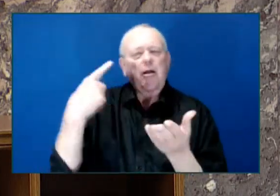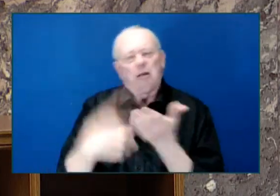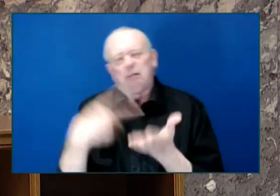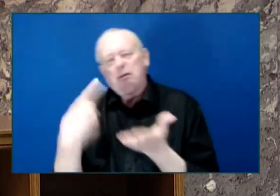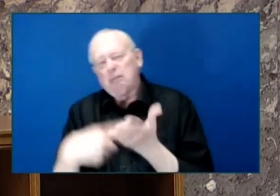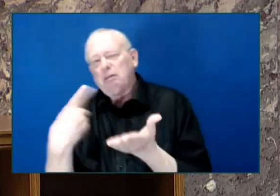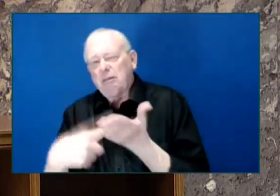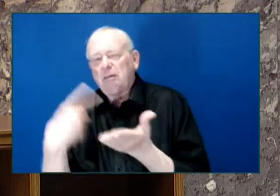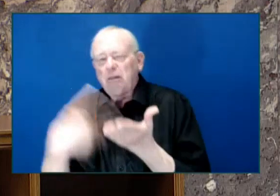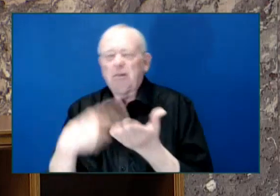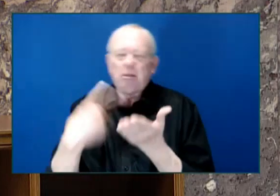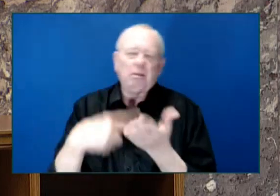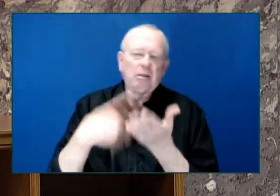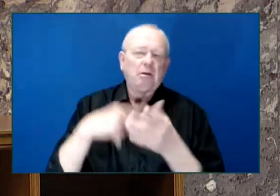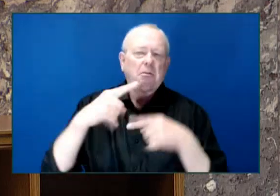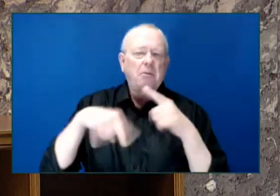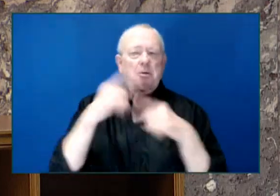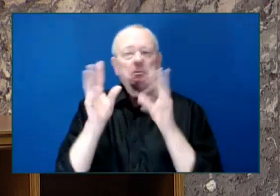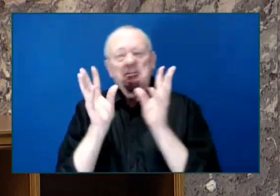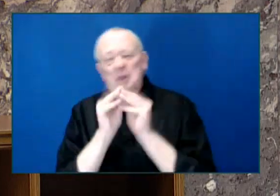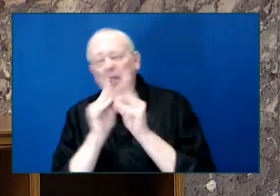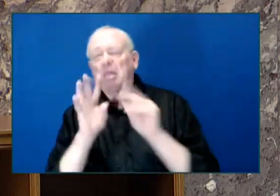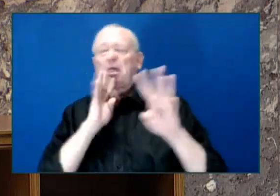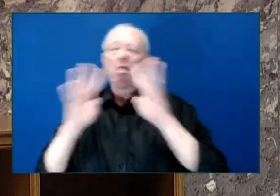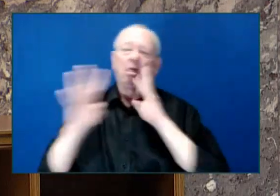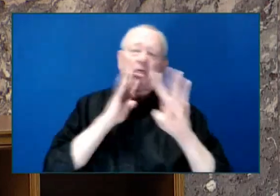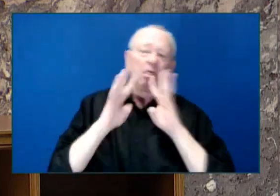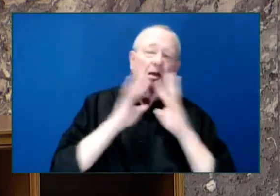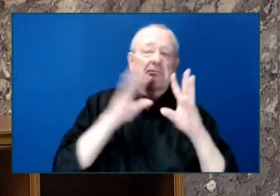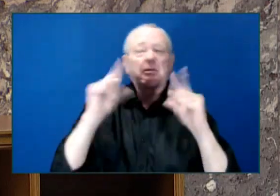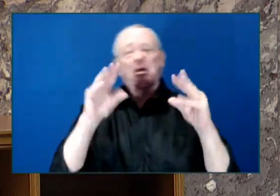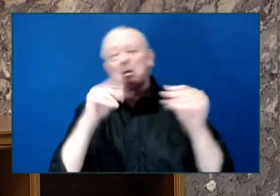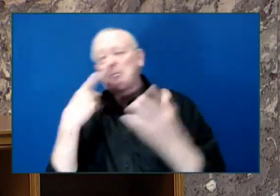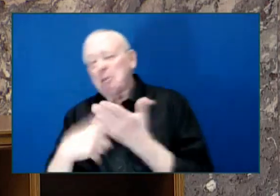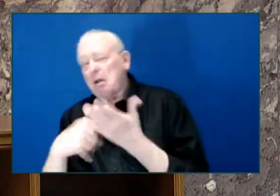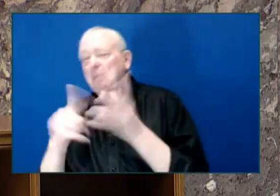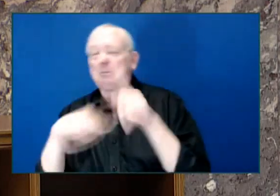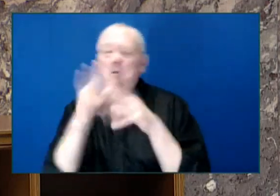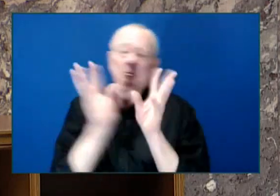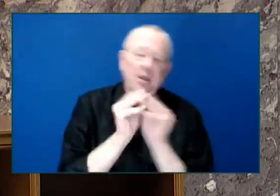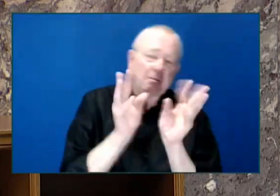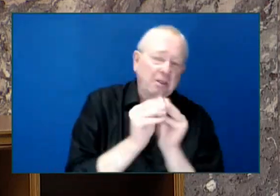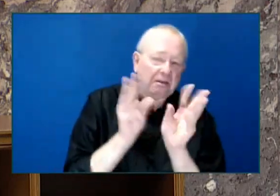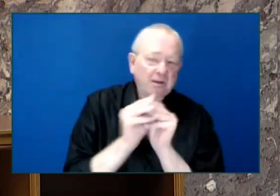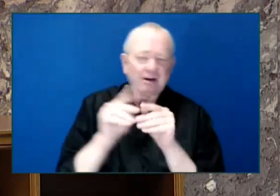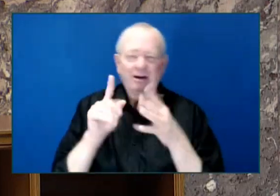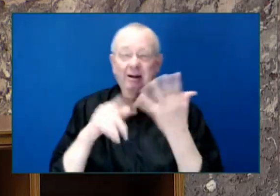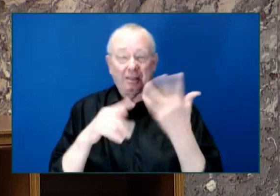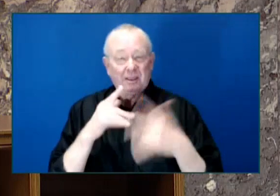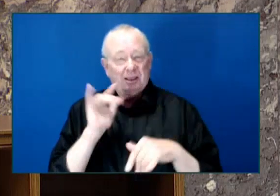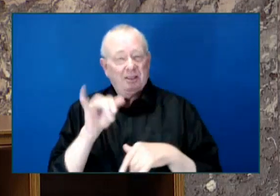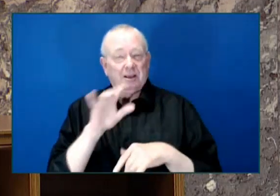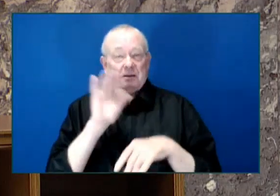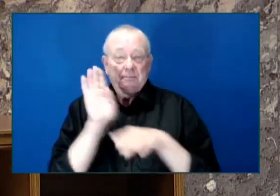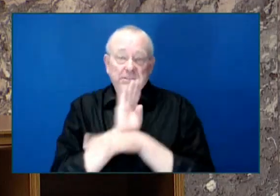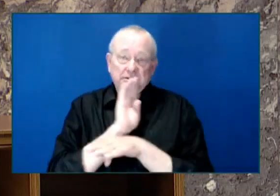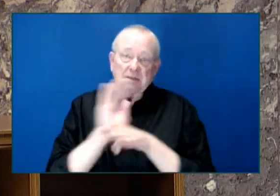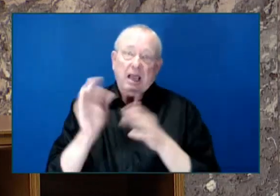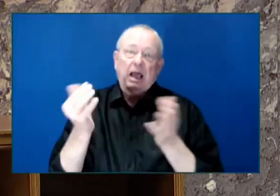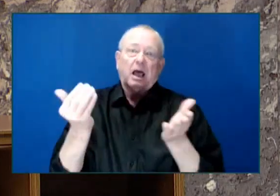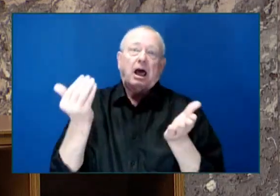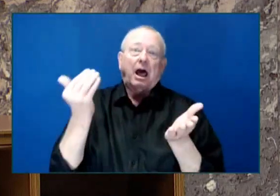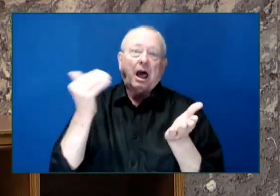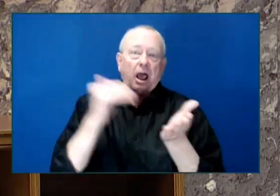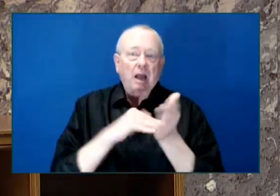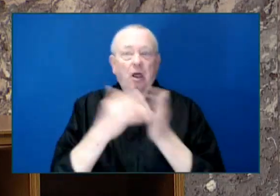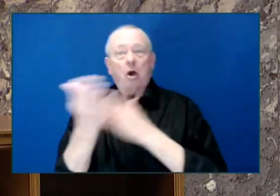meetings, small businesses endured another day of rampant crime and vandalism. Imagine